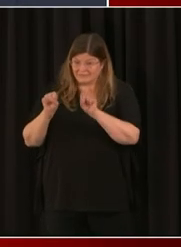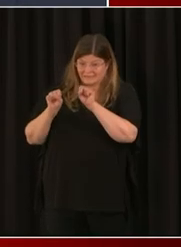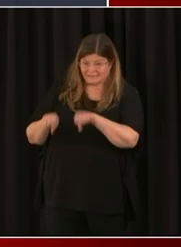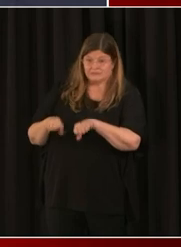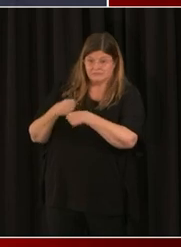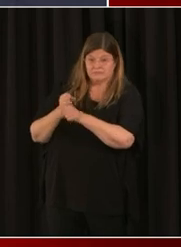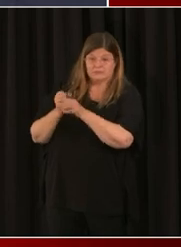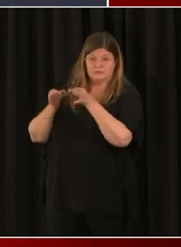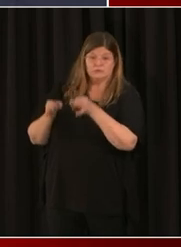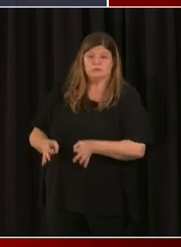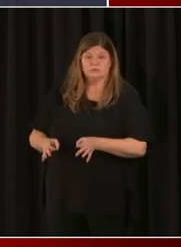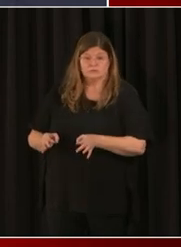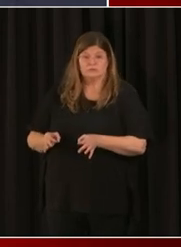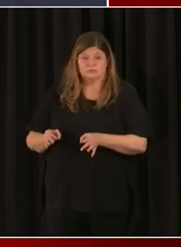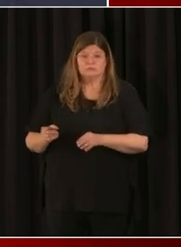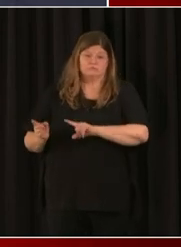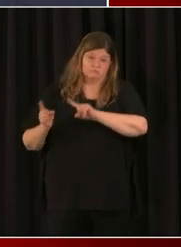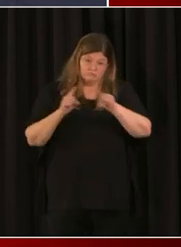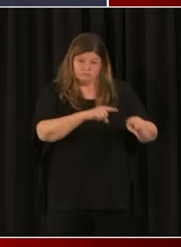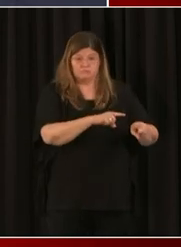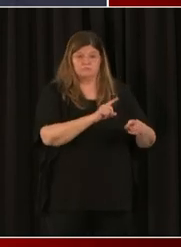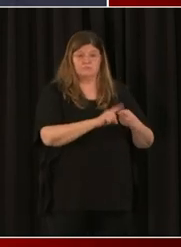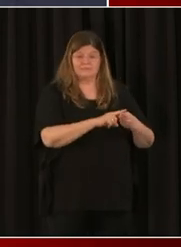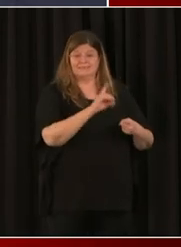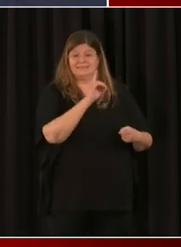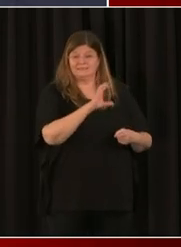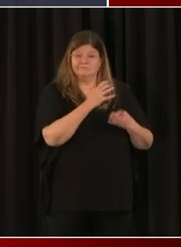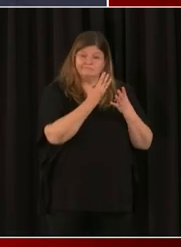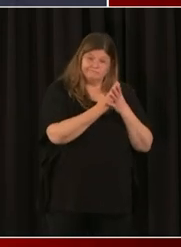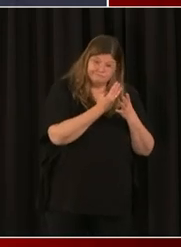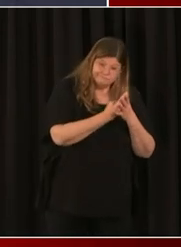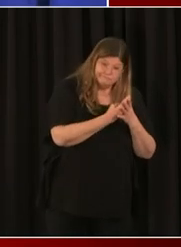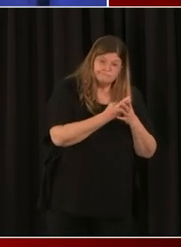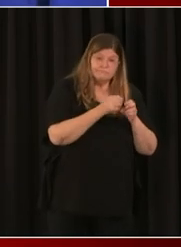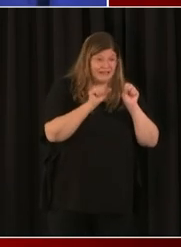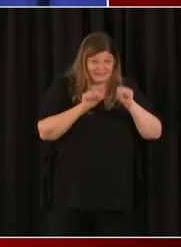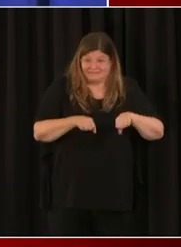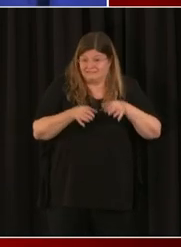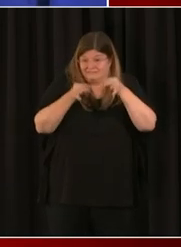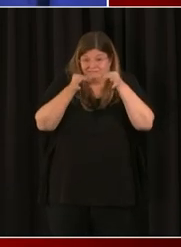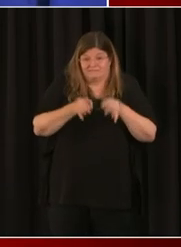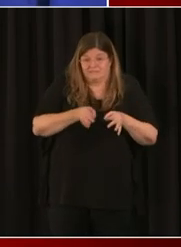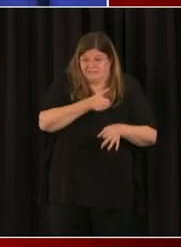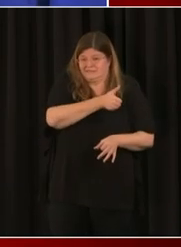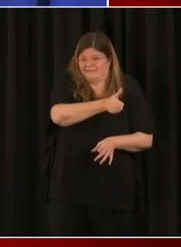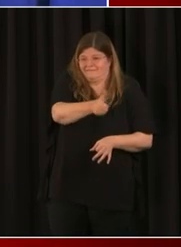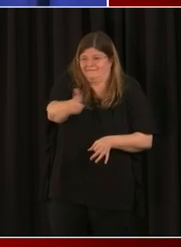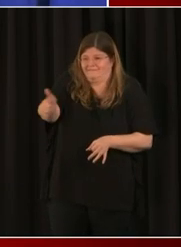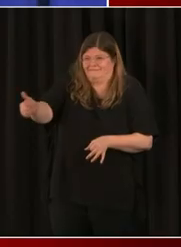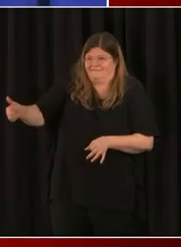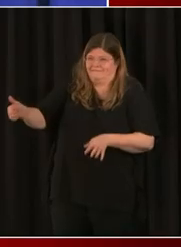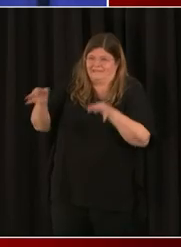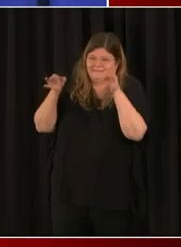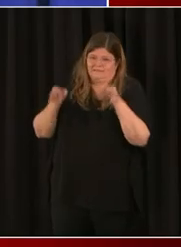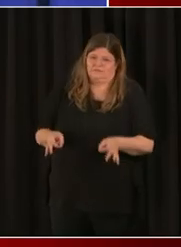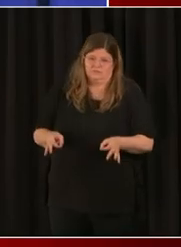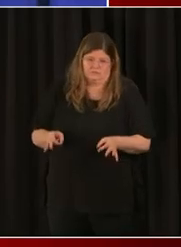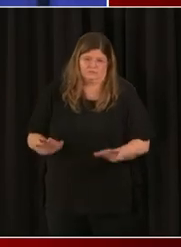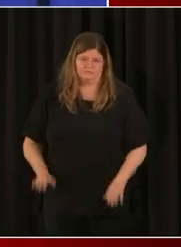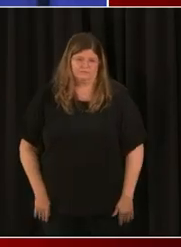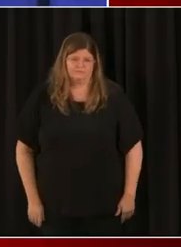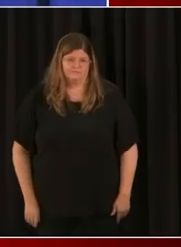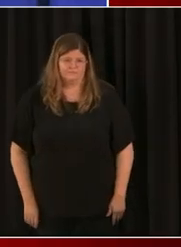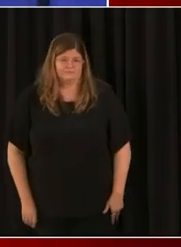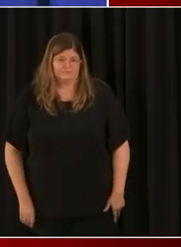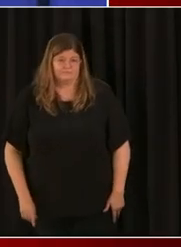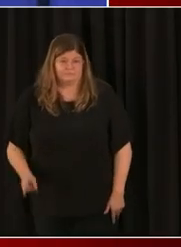take the vaccine. A person who is at DC jail can Yes. make a choice. It's voluntary.